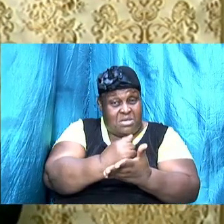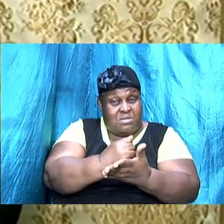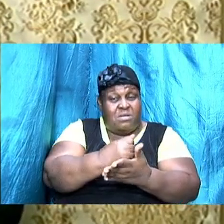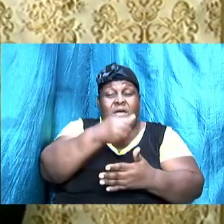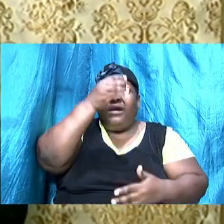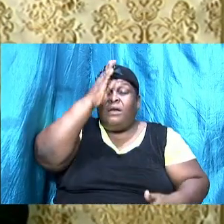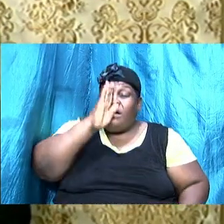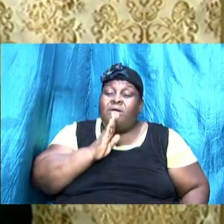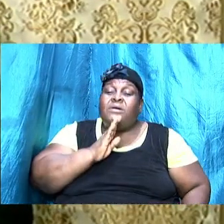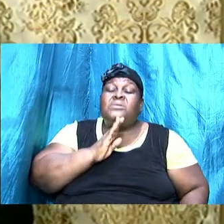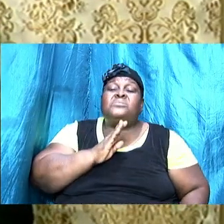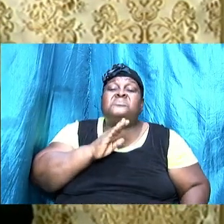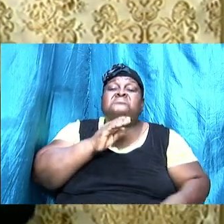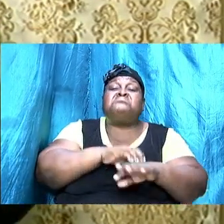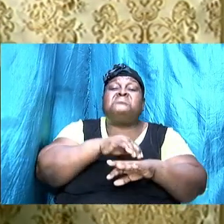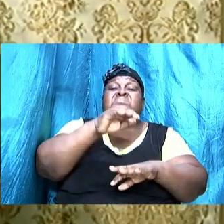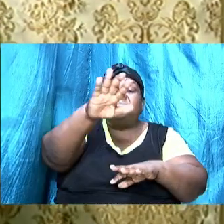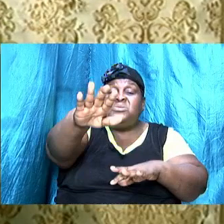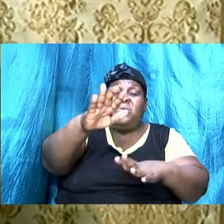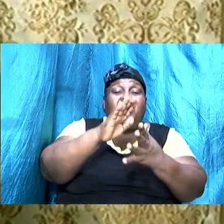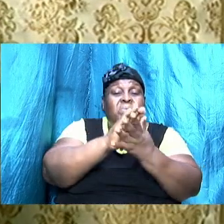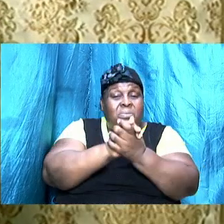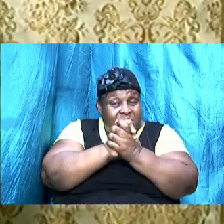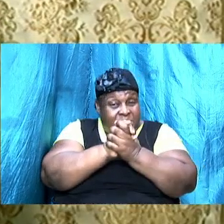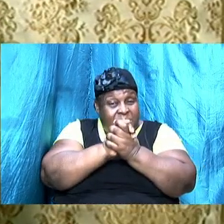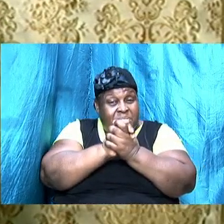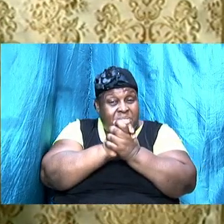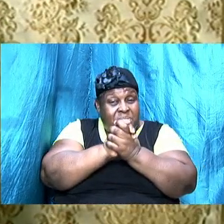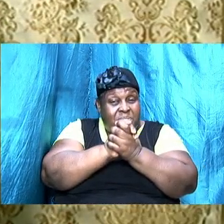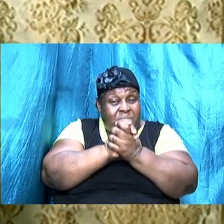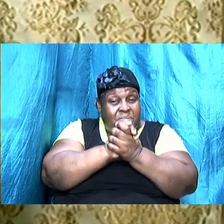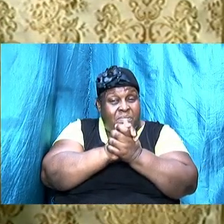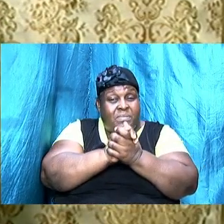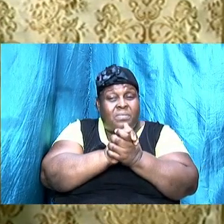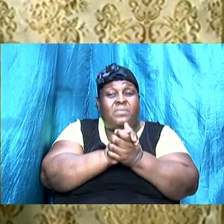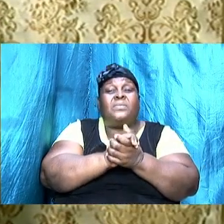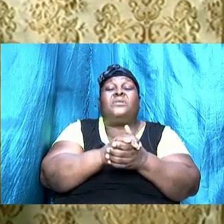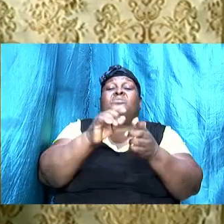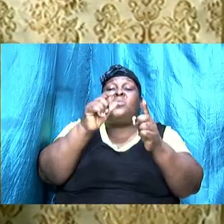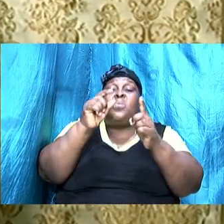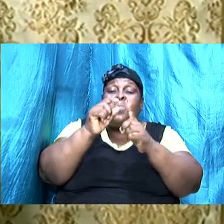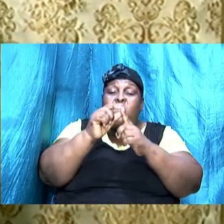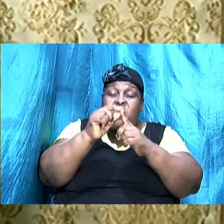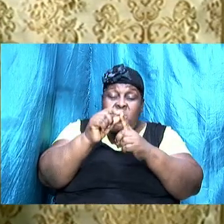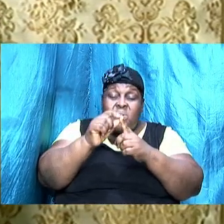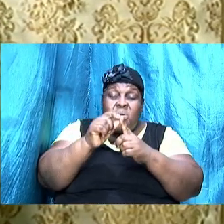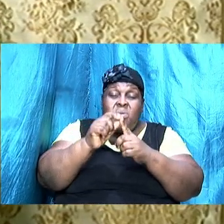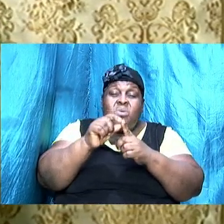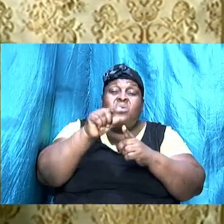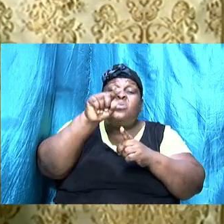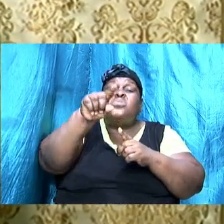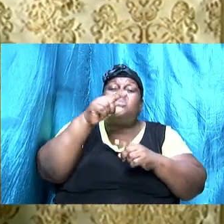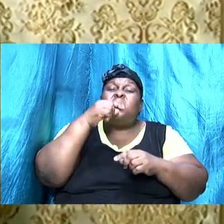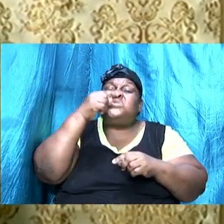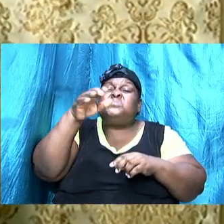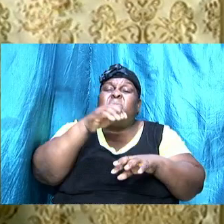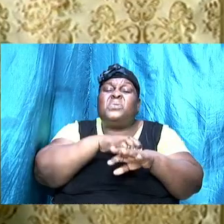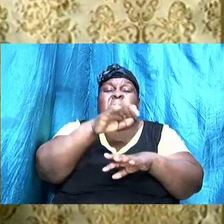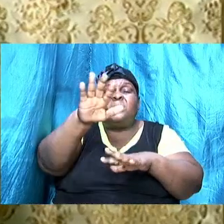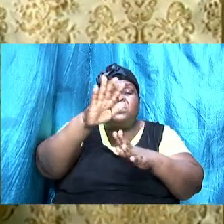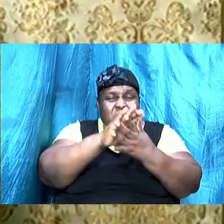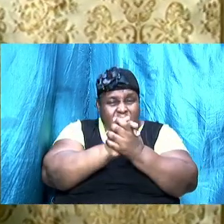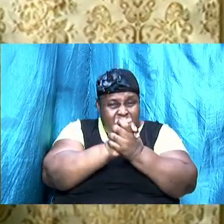the covenant and the word that you spoke at your wedding ceremony,